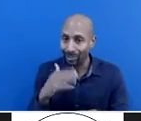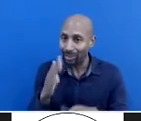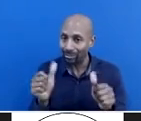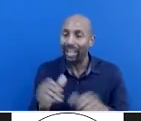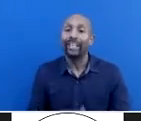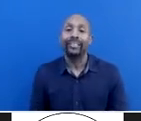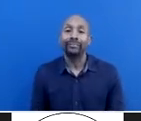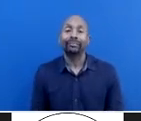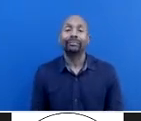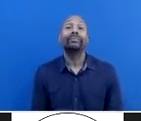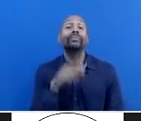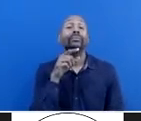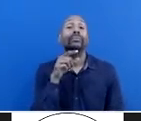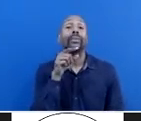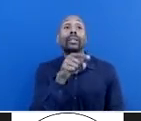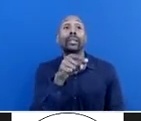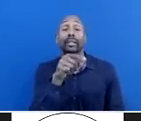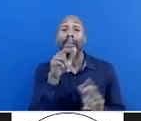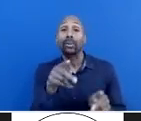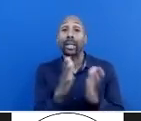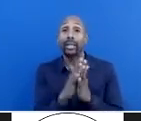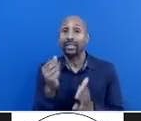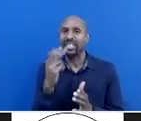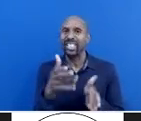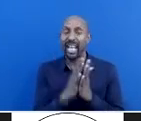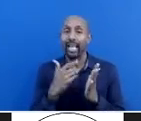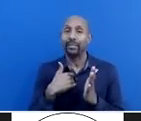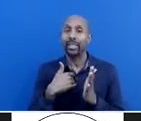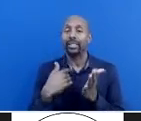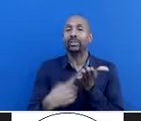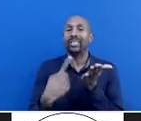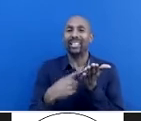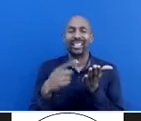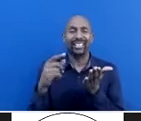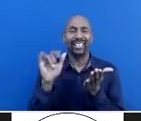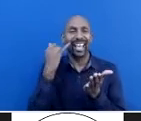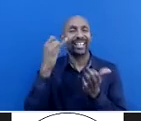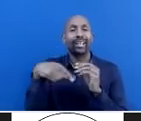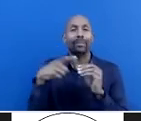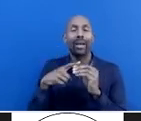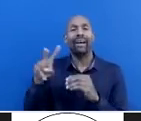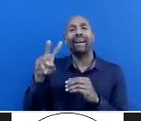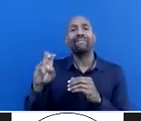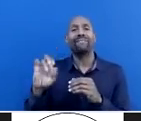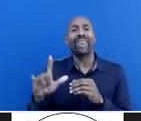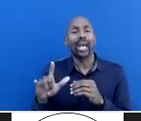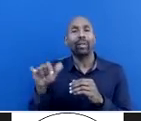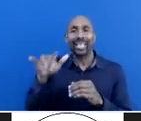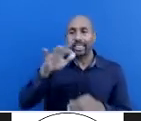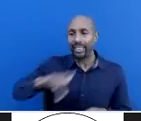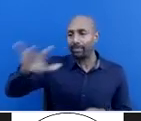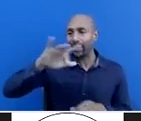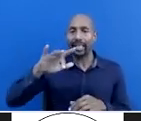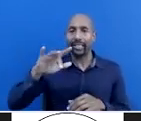Yeah. So she asked me to talk about this veil and this space where the